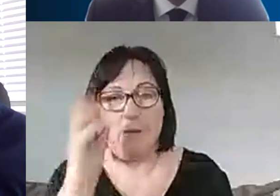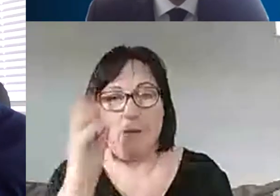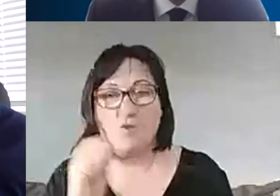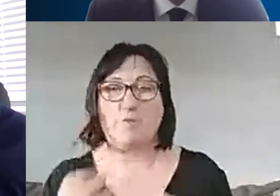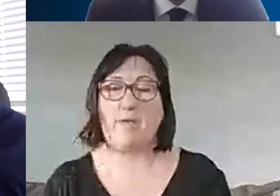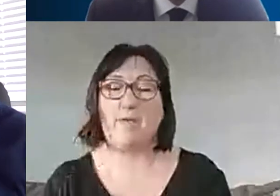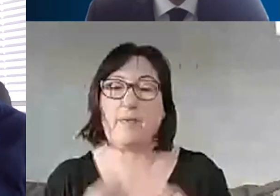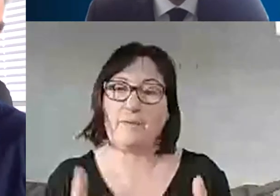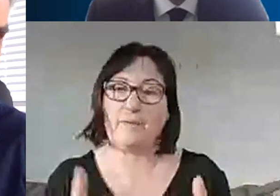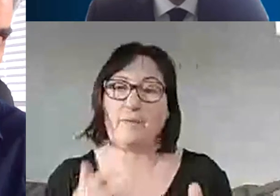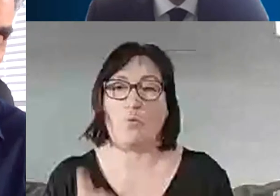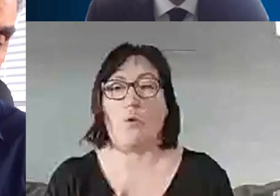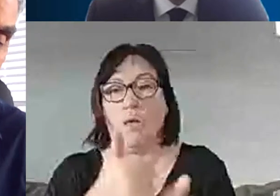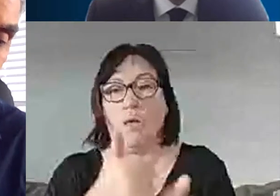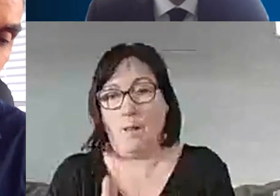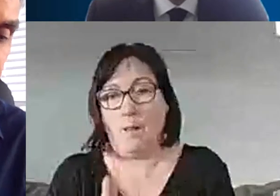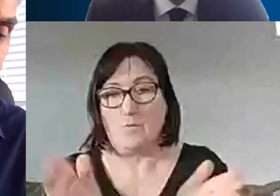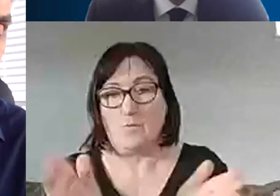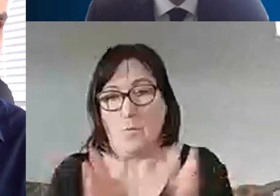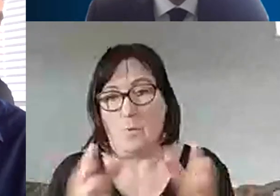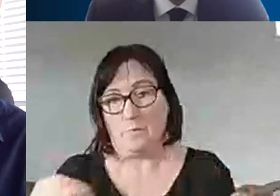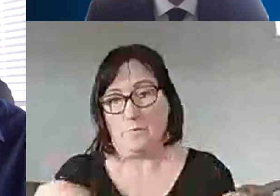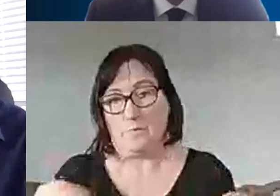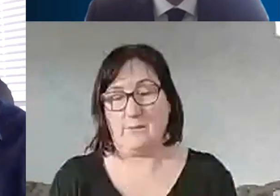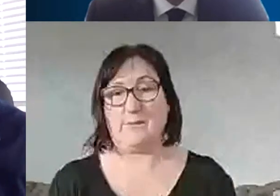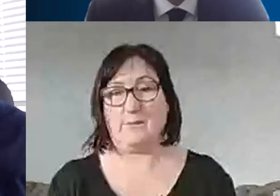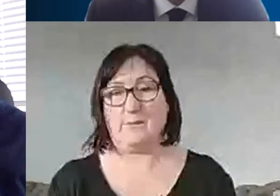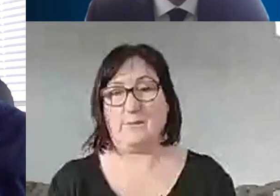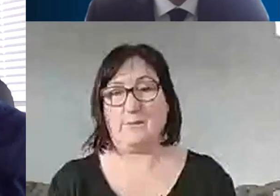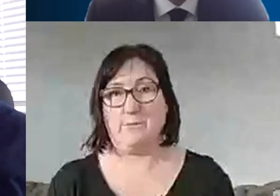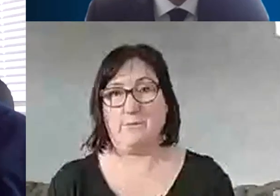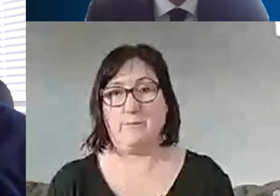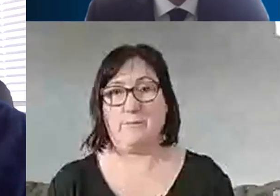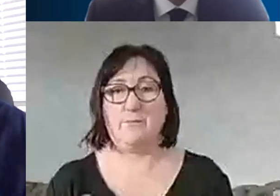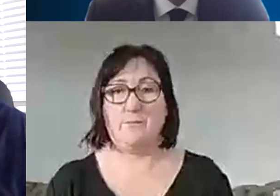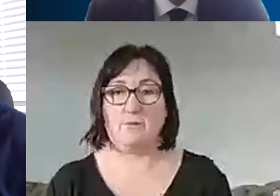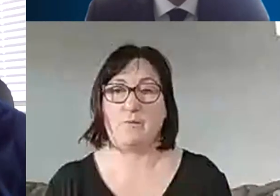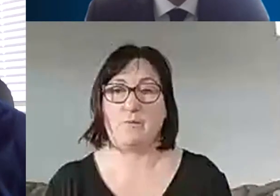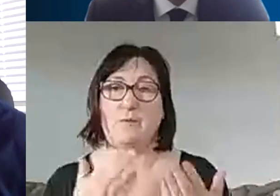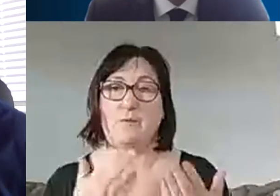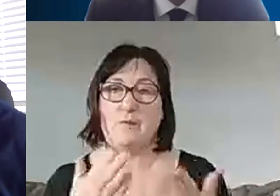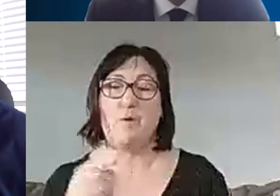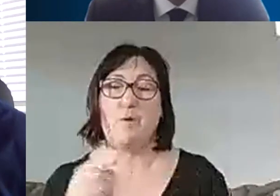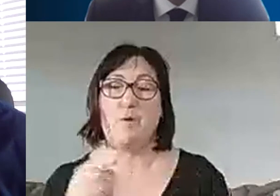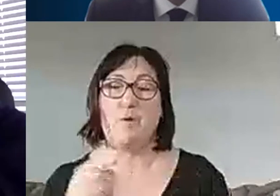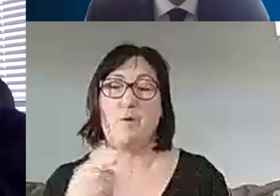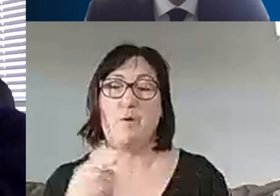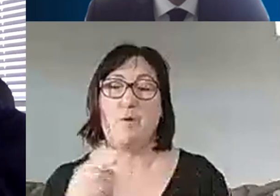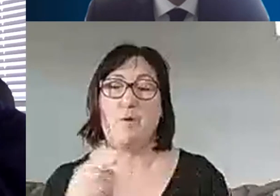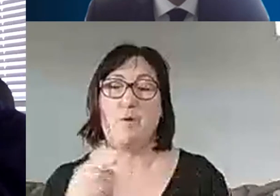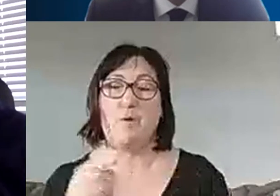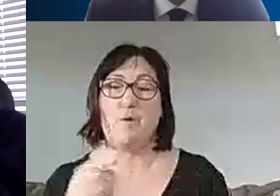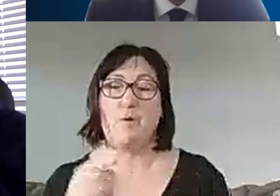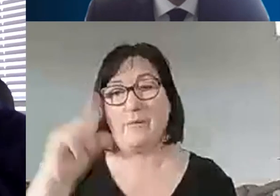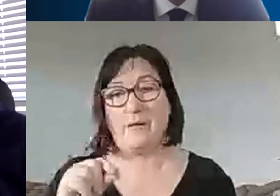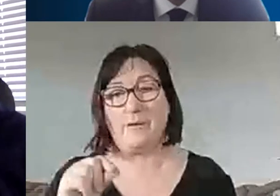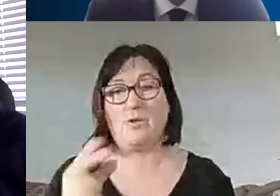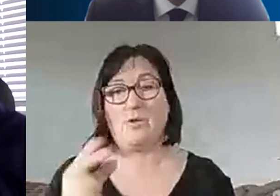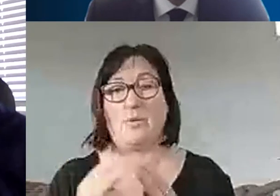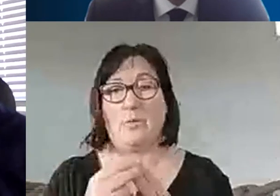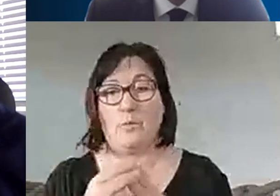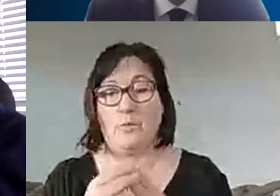enterprises. So thank you once again to the Red Tape Reduction Unit, and particularly Aisha, for the work that you've done in putting this